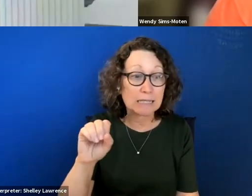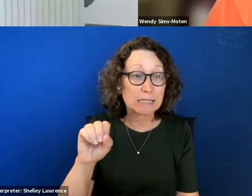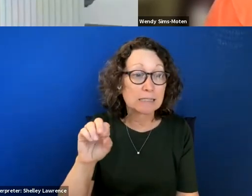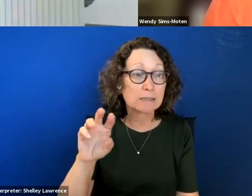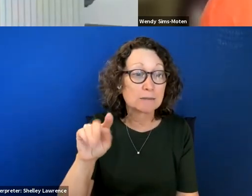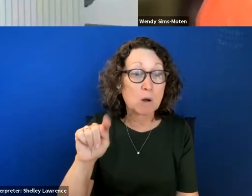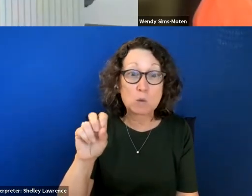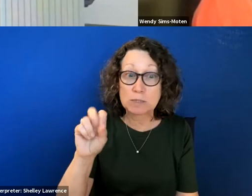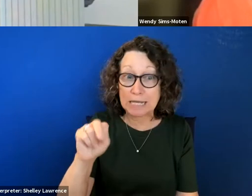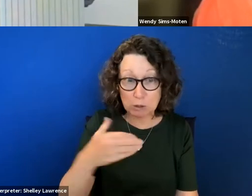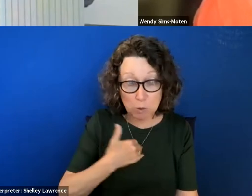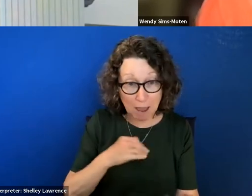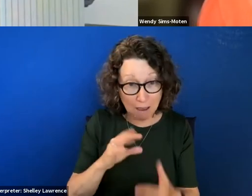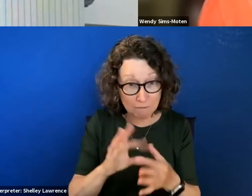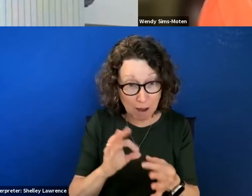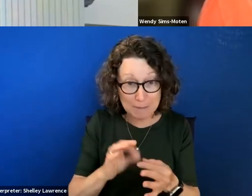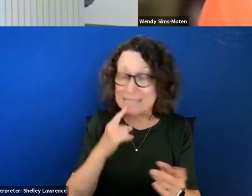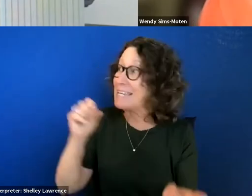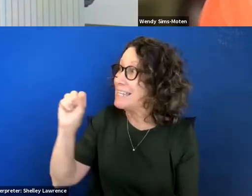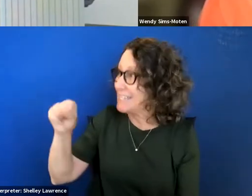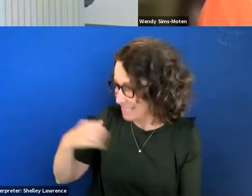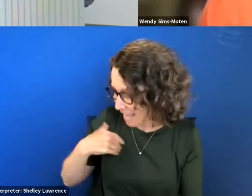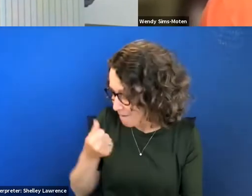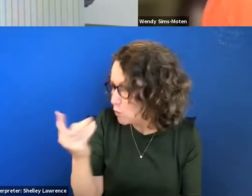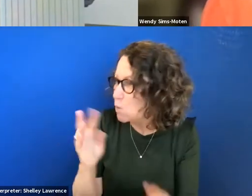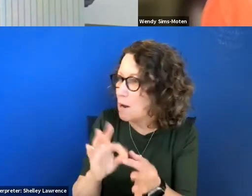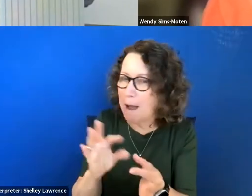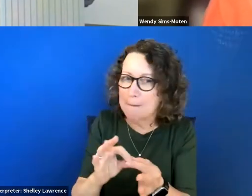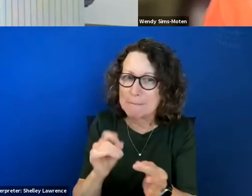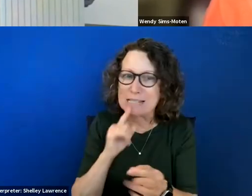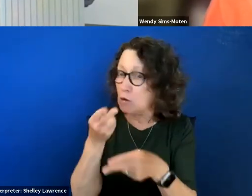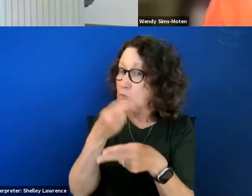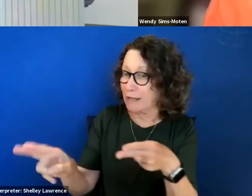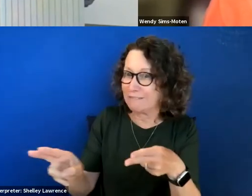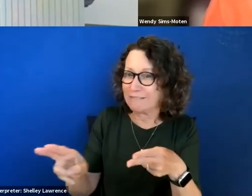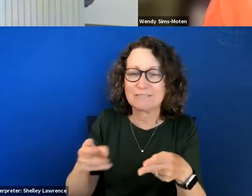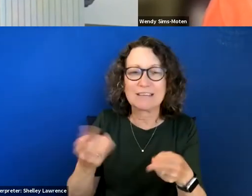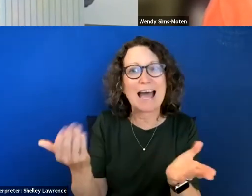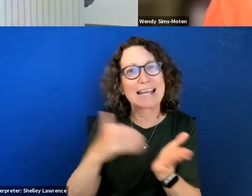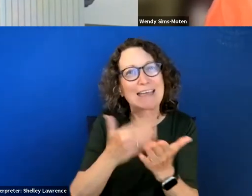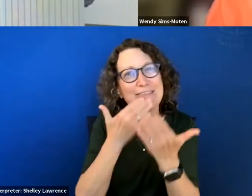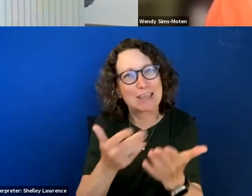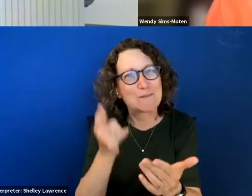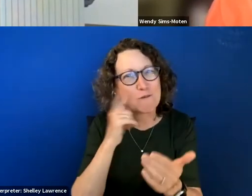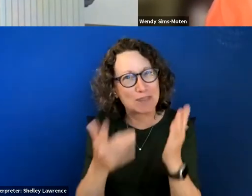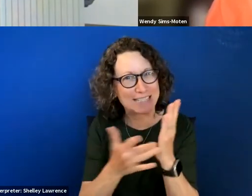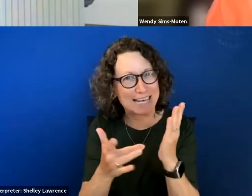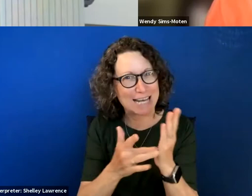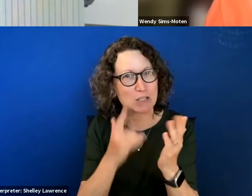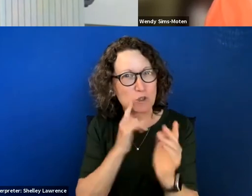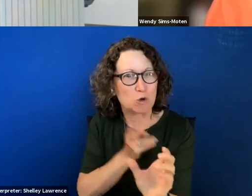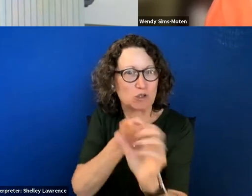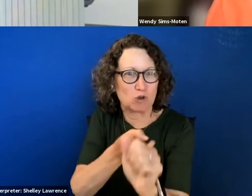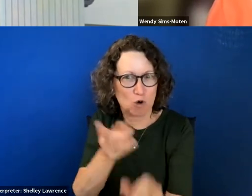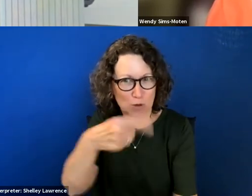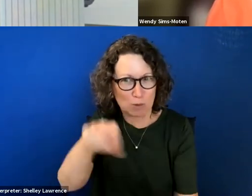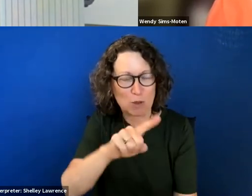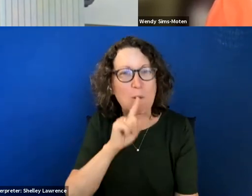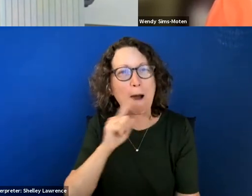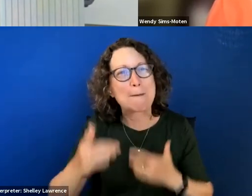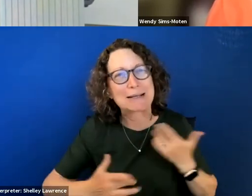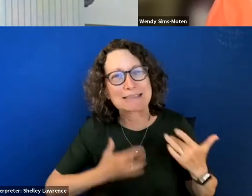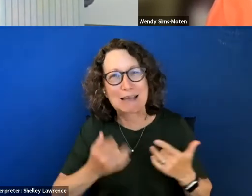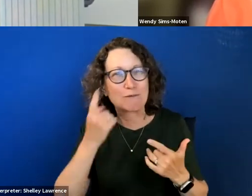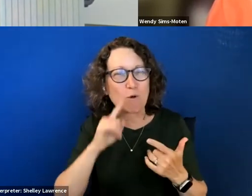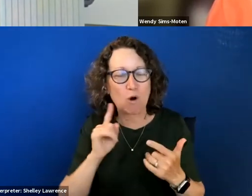tonight? I do. Thank you, President Ford. I'll make them really brief. Again, thank you for the technology to be able to be there. And I'm really excited